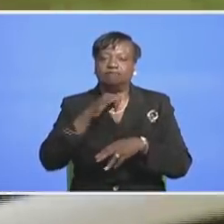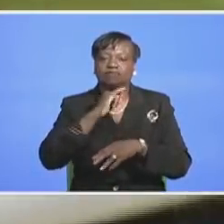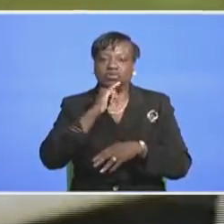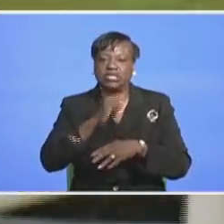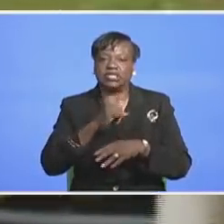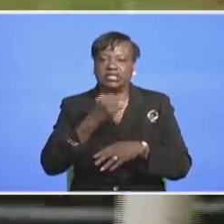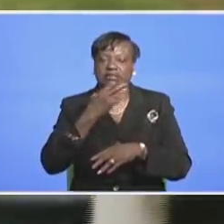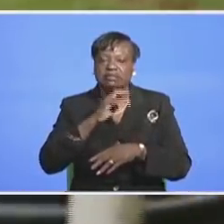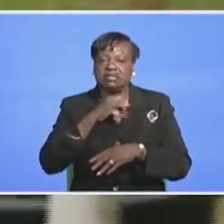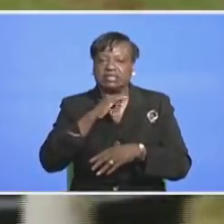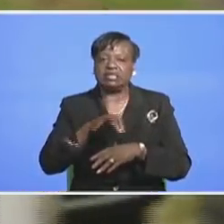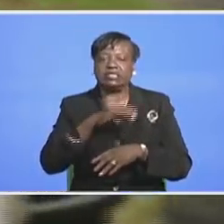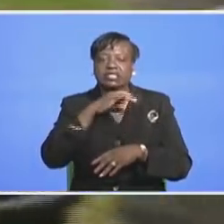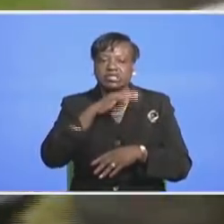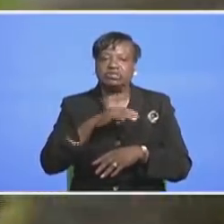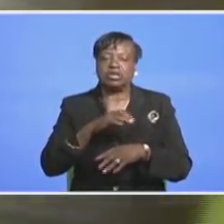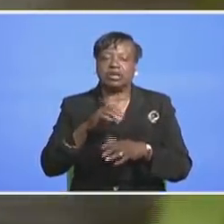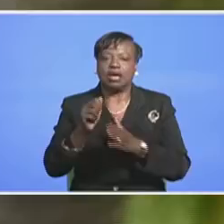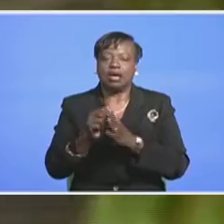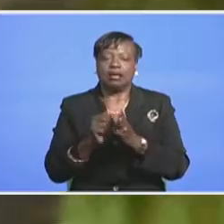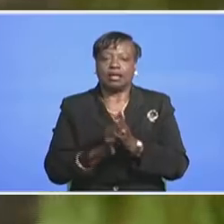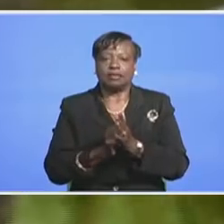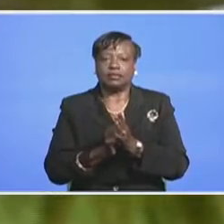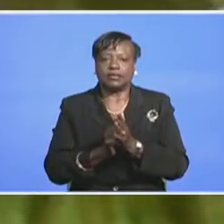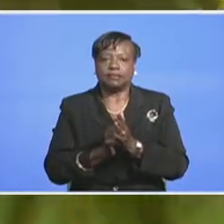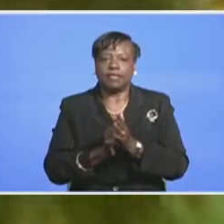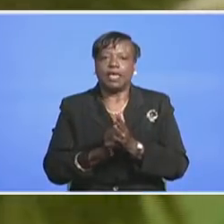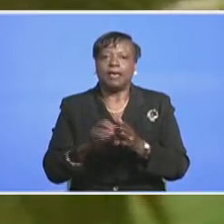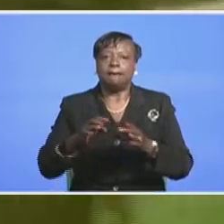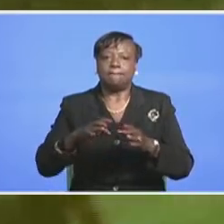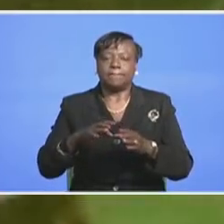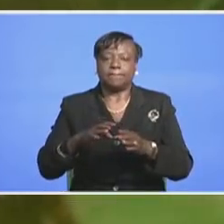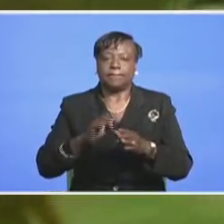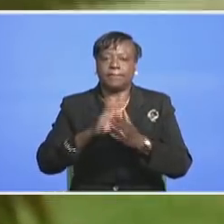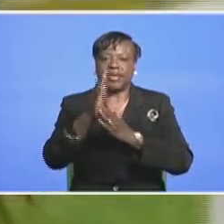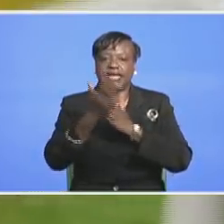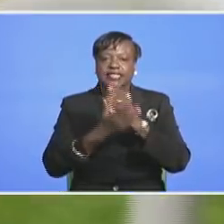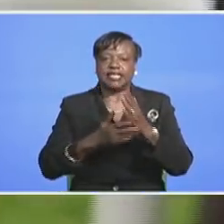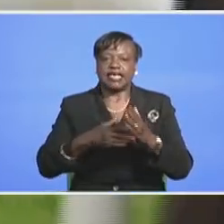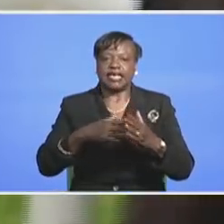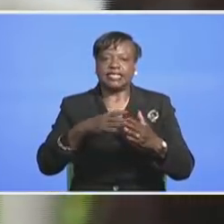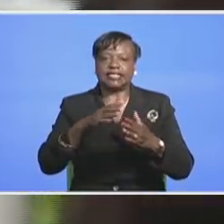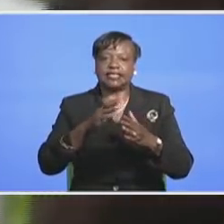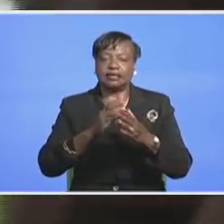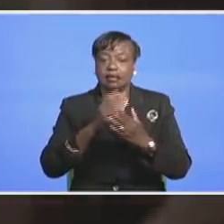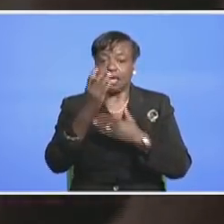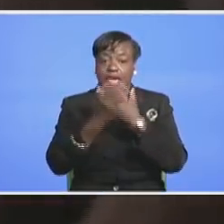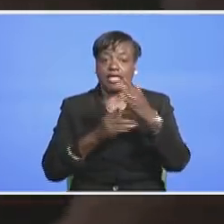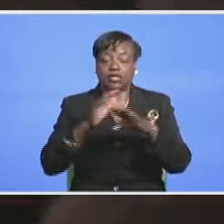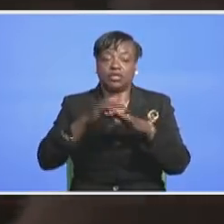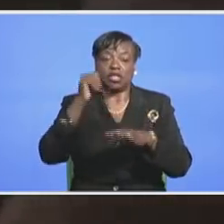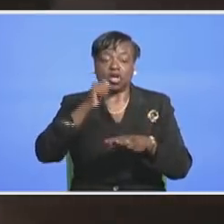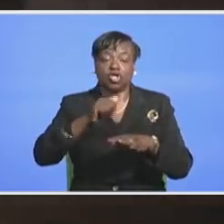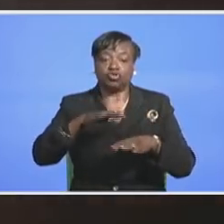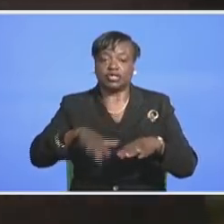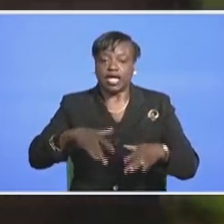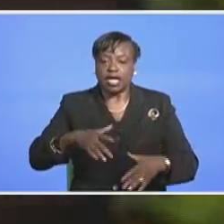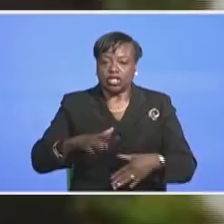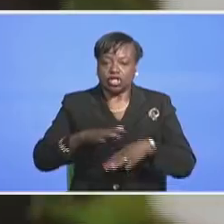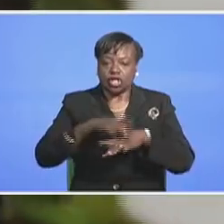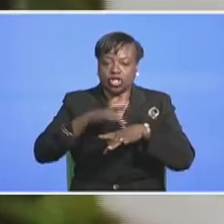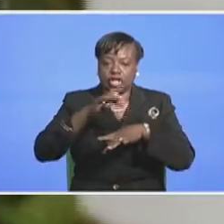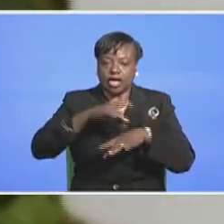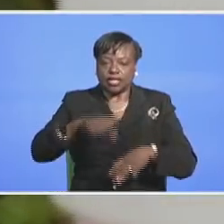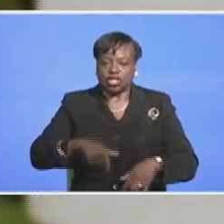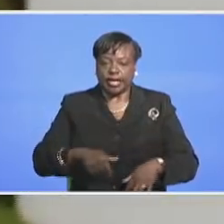and February 8th of this year, reportedly placing his hand on her dress and attempting to touch her genitals. Bail was denied and Burrows was